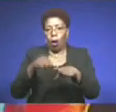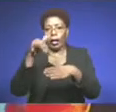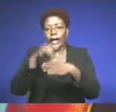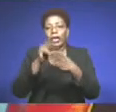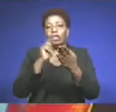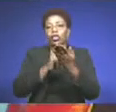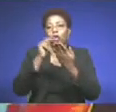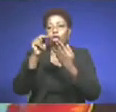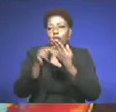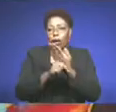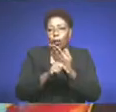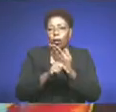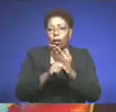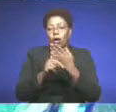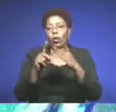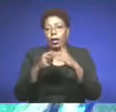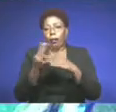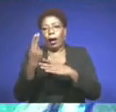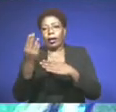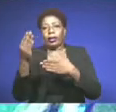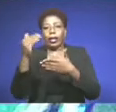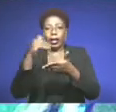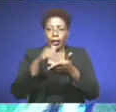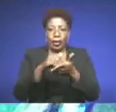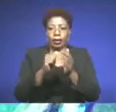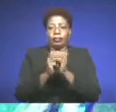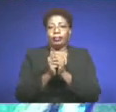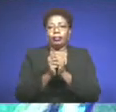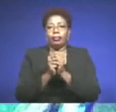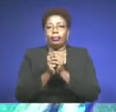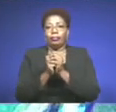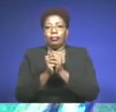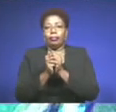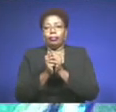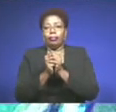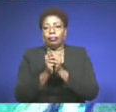November when it reemerges. Jiminy DeSwain, ZNS Network News.